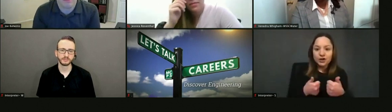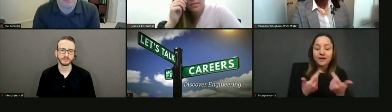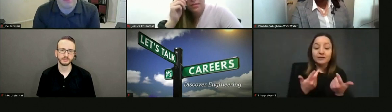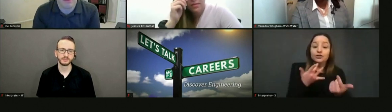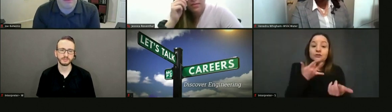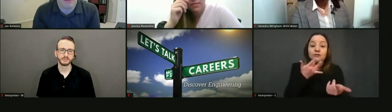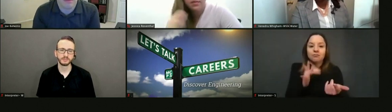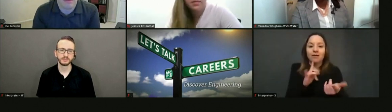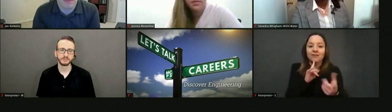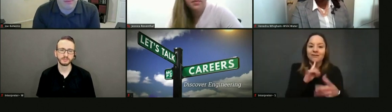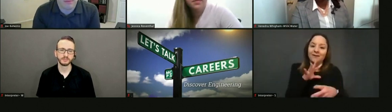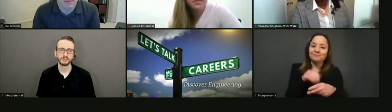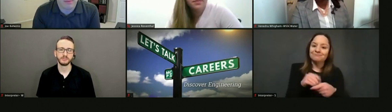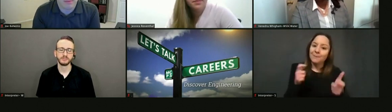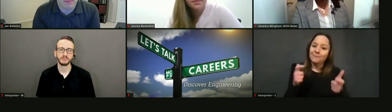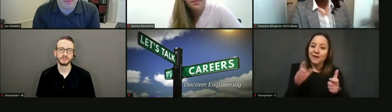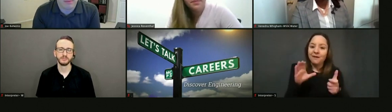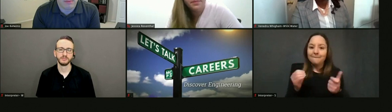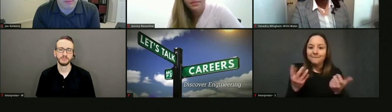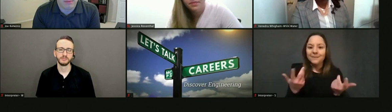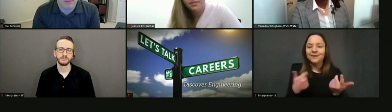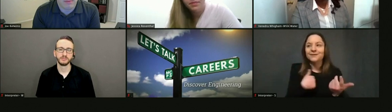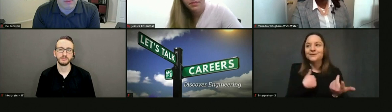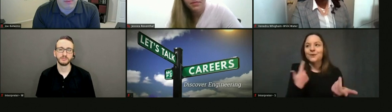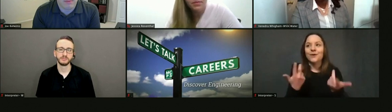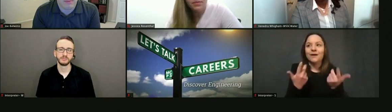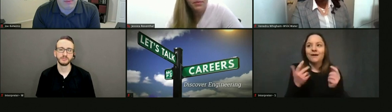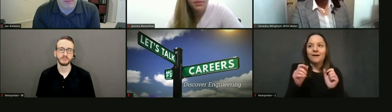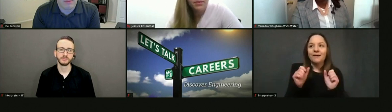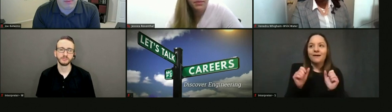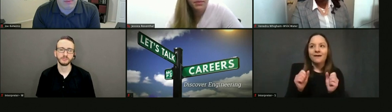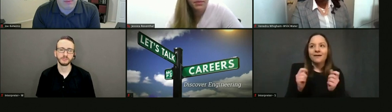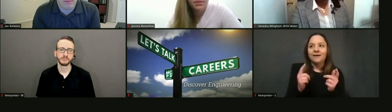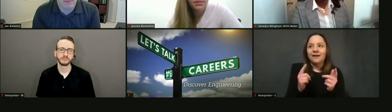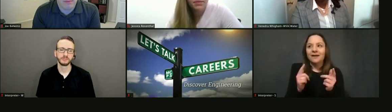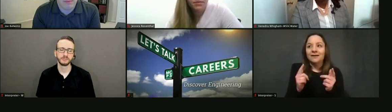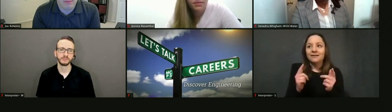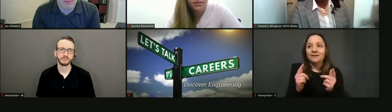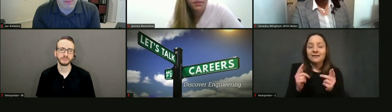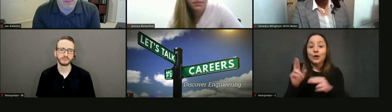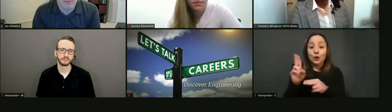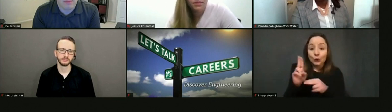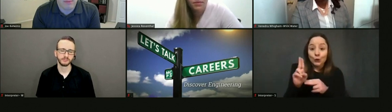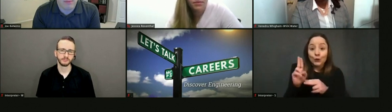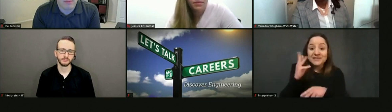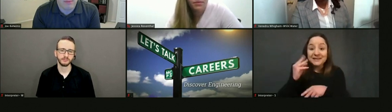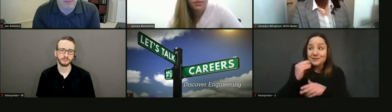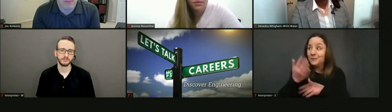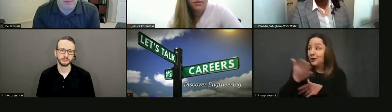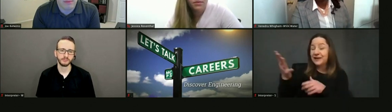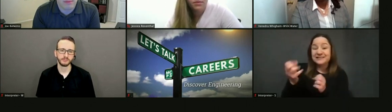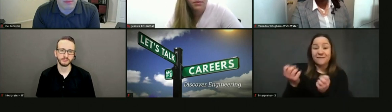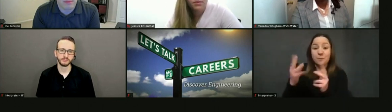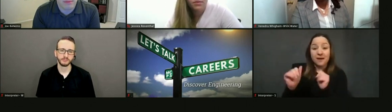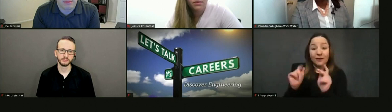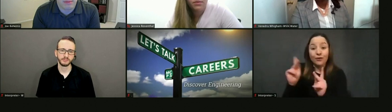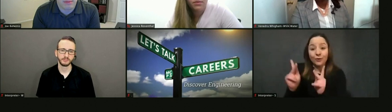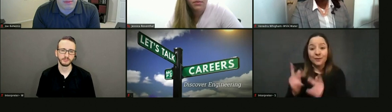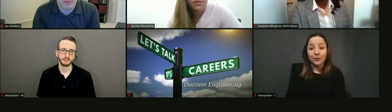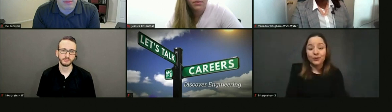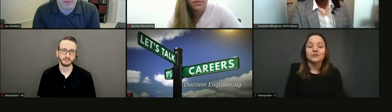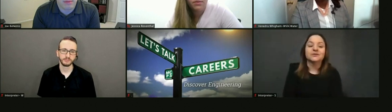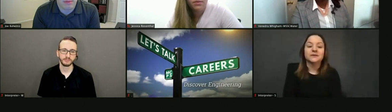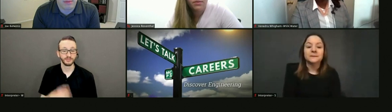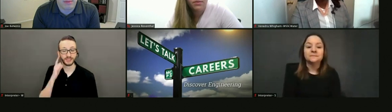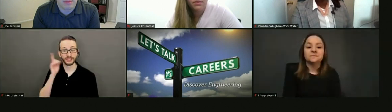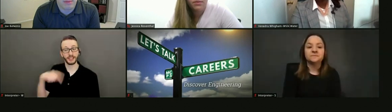be part of a big company so that I get to kind of leverage years of experience from a lot of other people. I'm sure that's comforting for a lot of our audience, knowing that